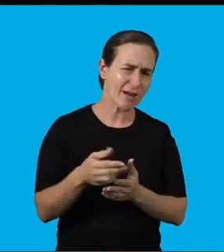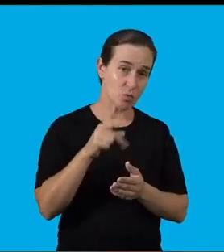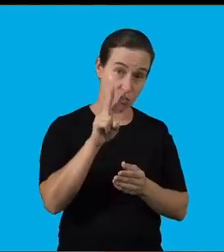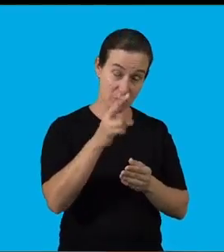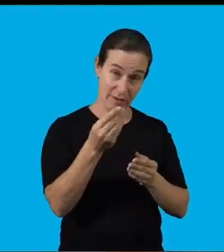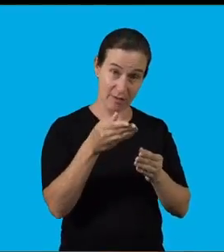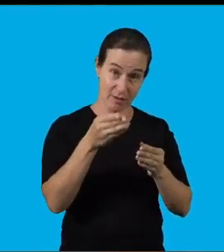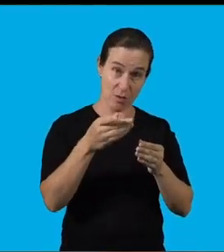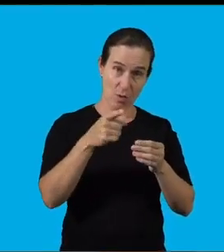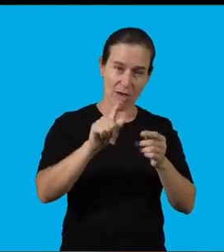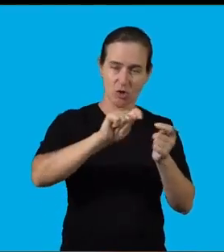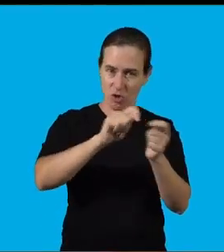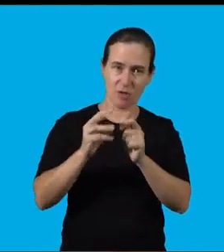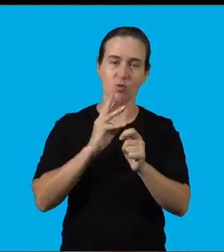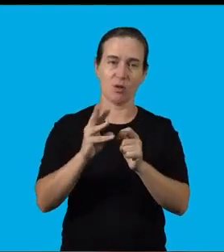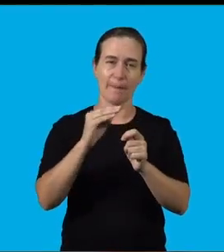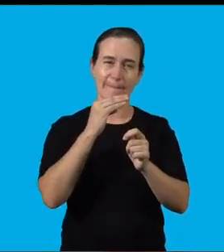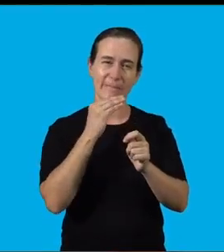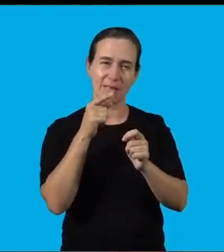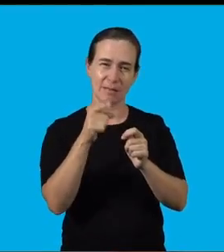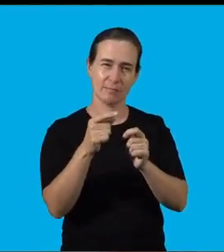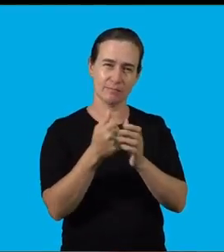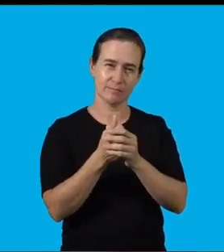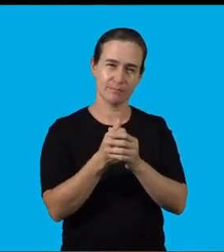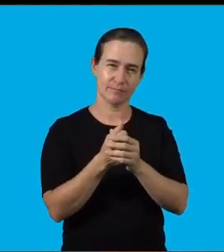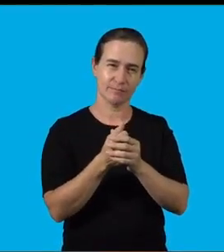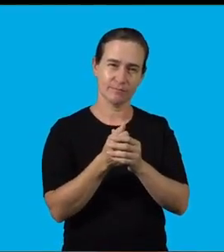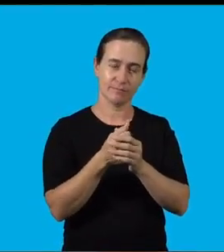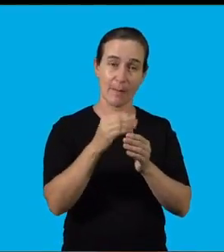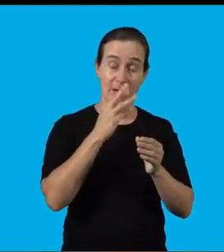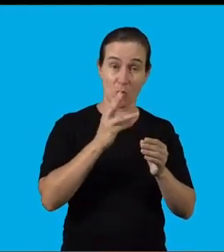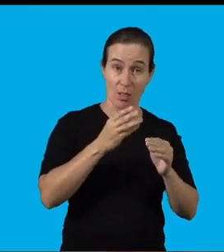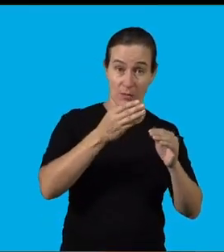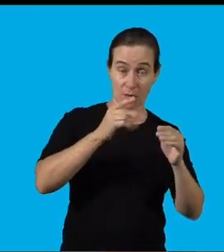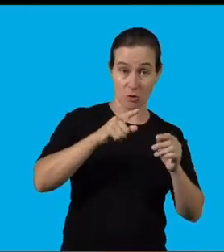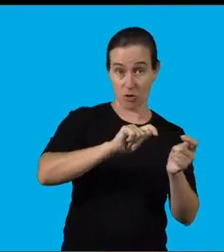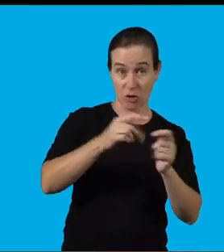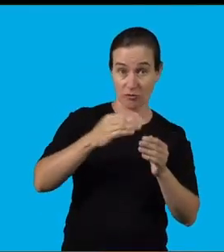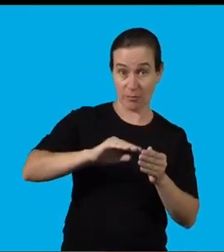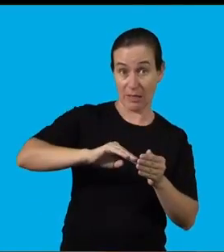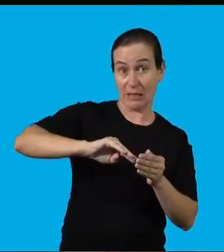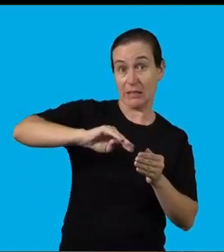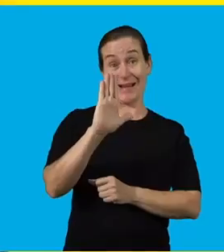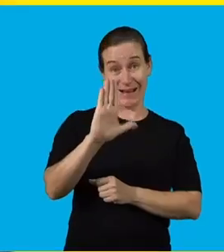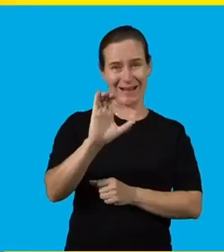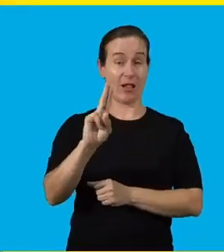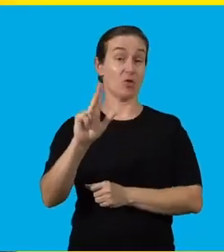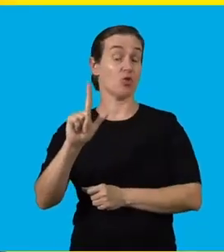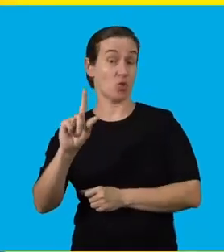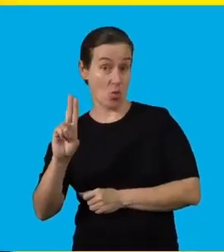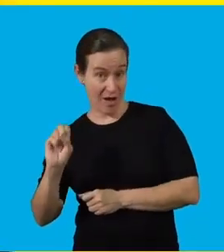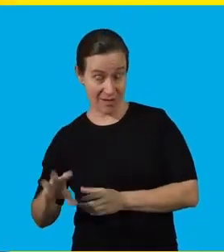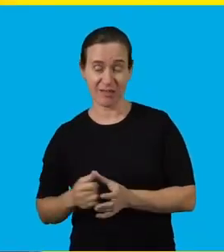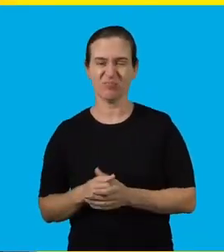of the graph is going to change. So the graph is going to change, in this case, from being concave up to being concave down. And of course, you